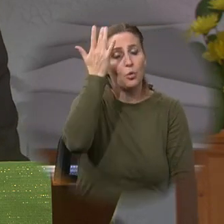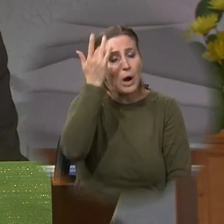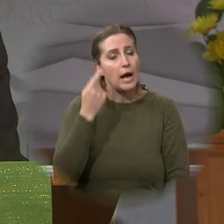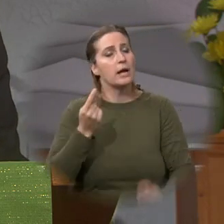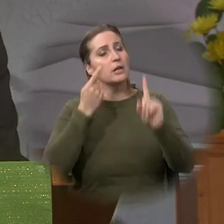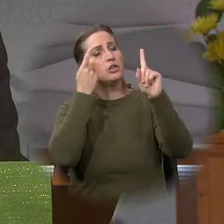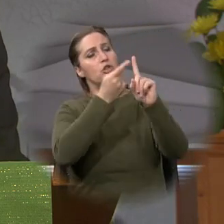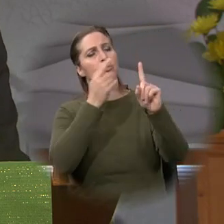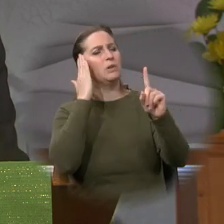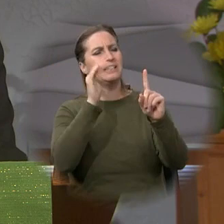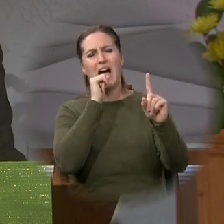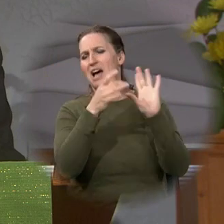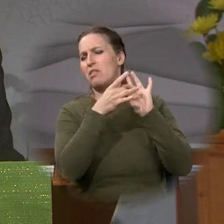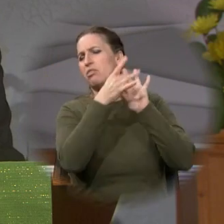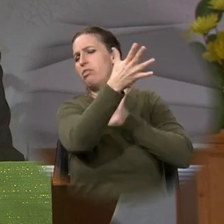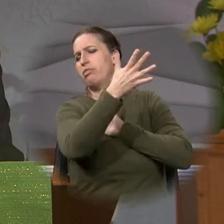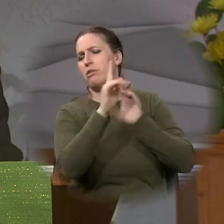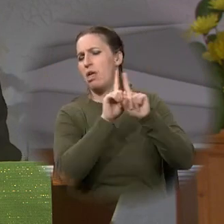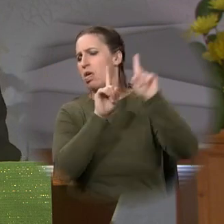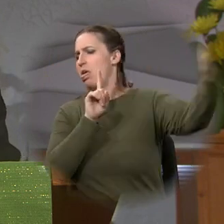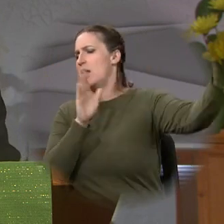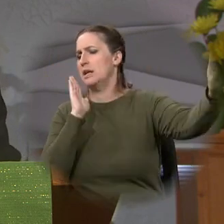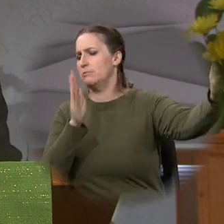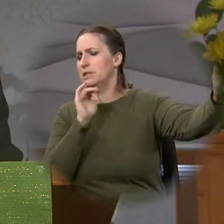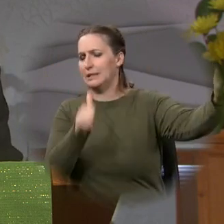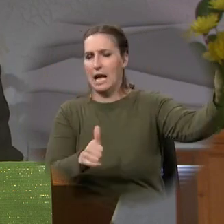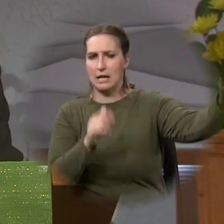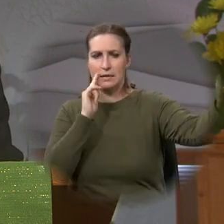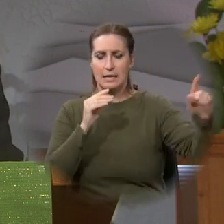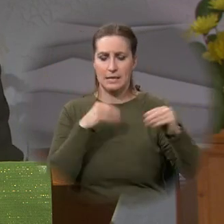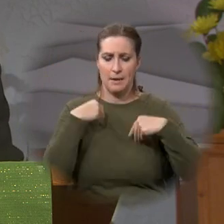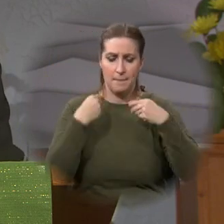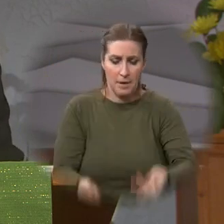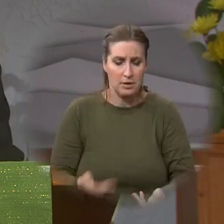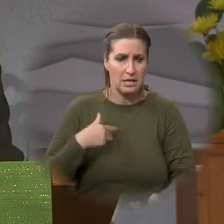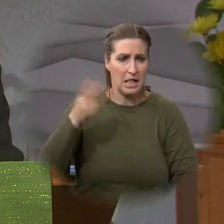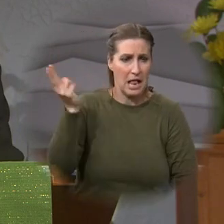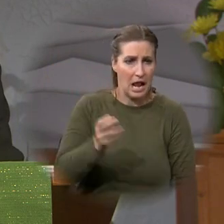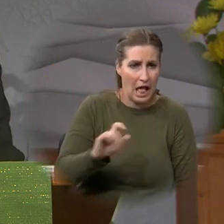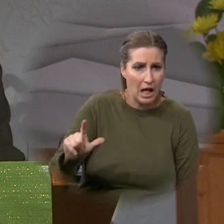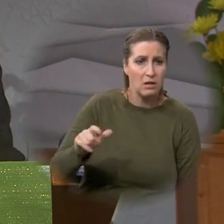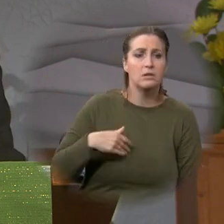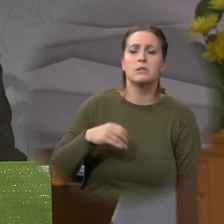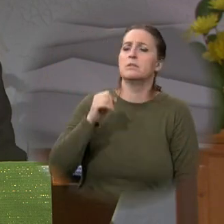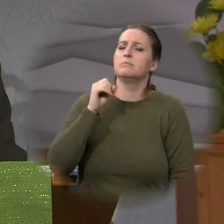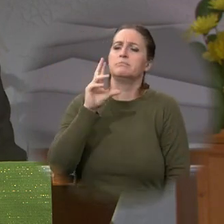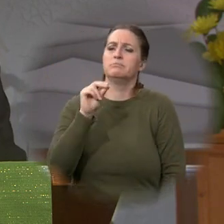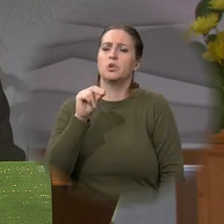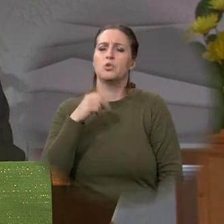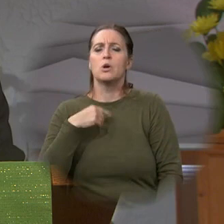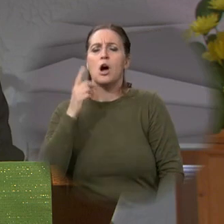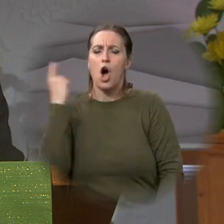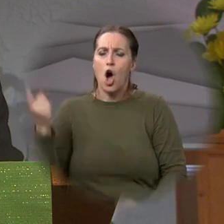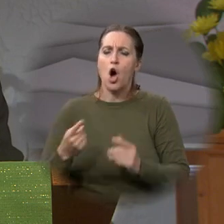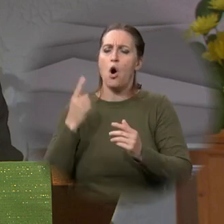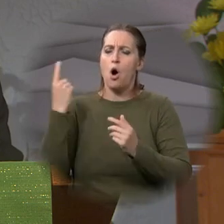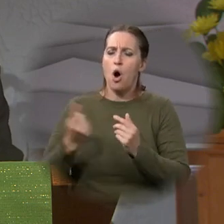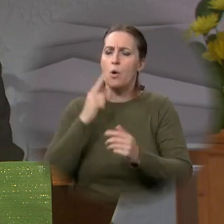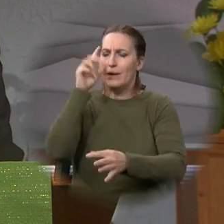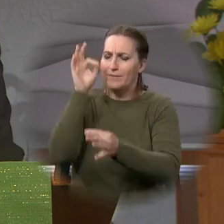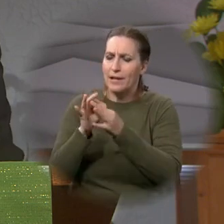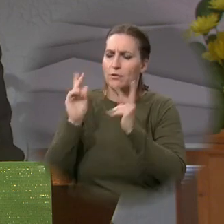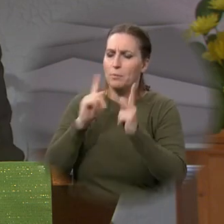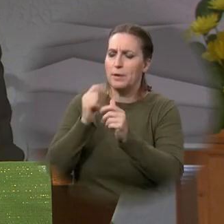because you will not abandon my soul to the netherworld, nor will you suffer your faithful to undergo